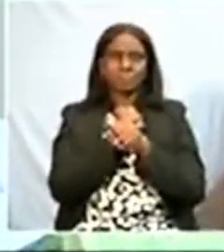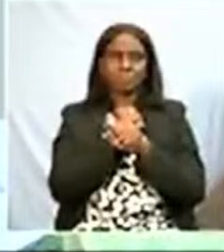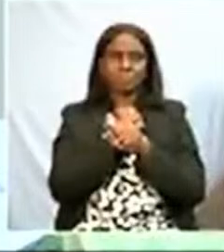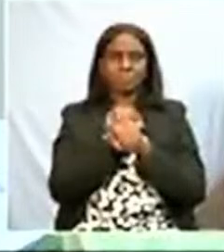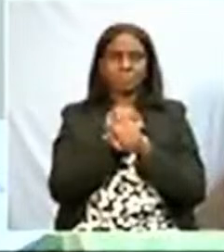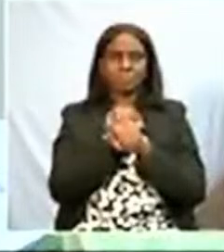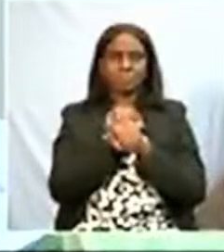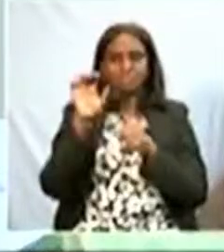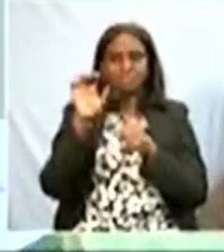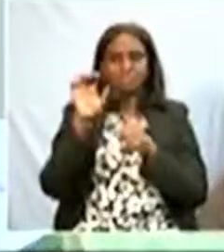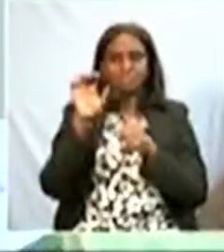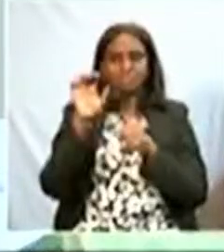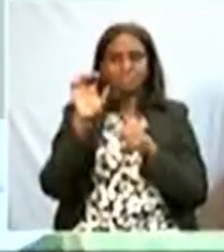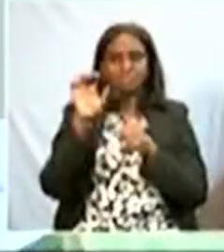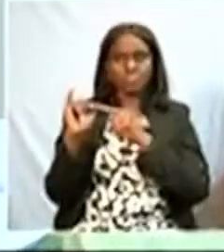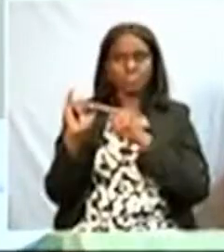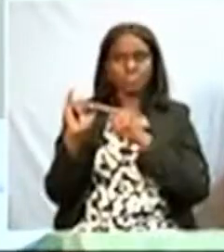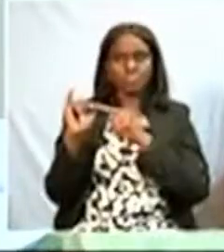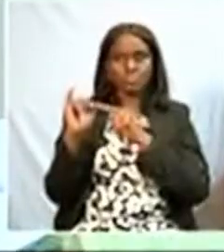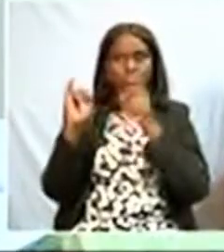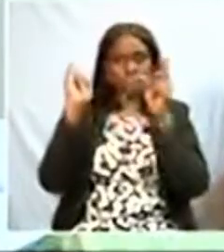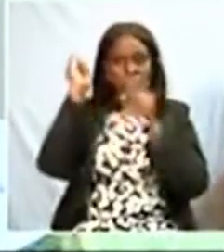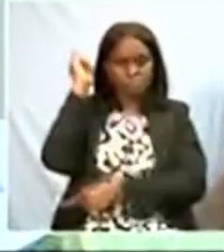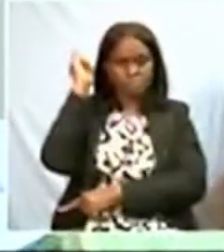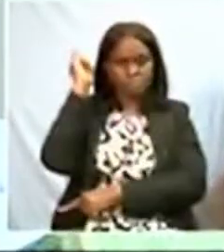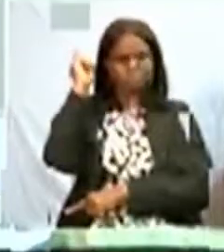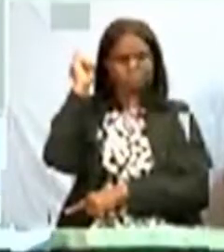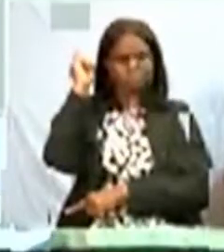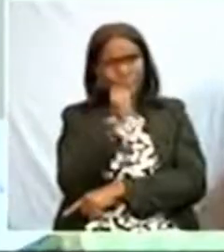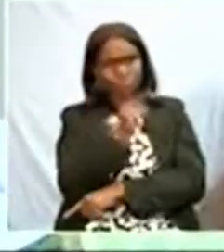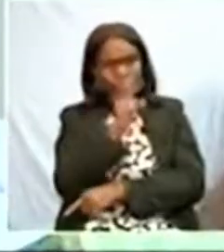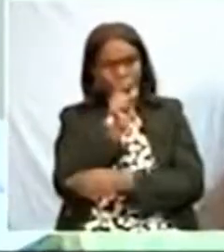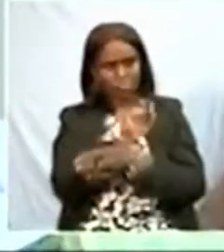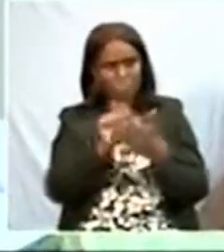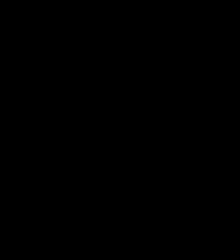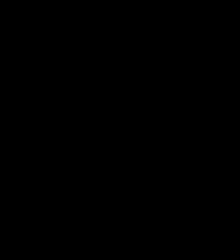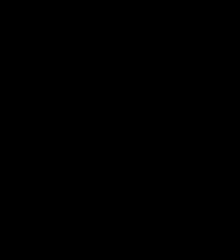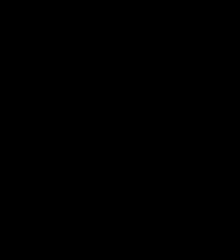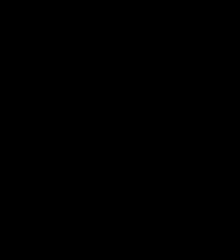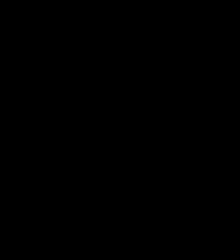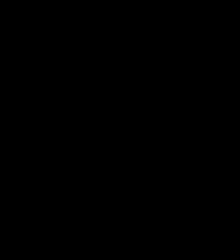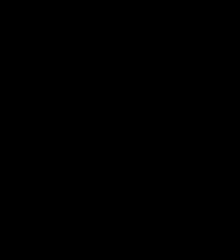Here is disciplining someone. You write to your own.